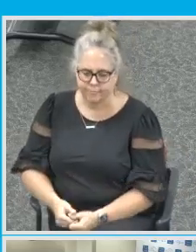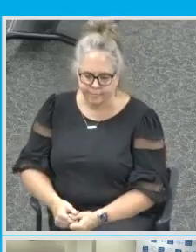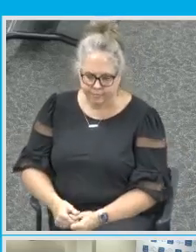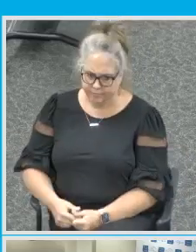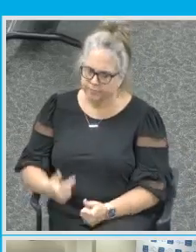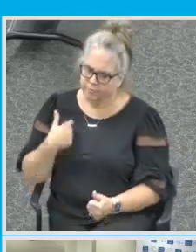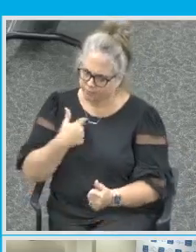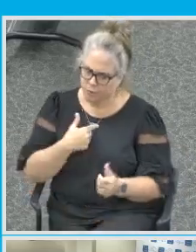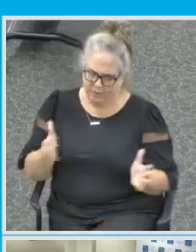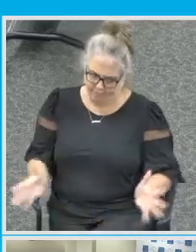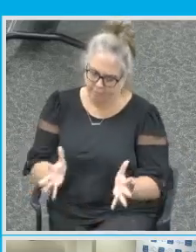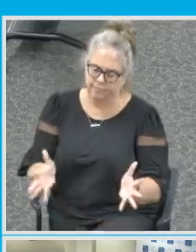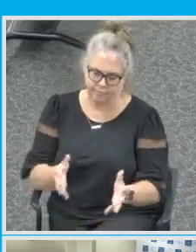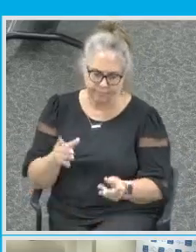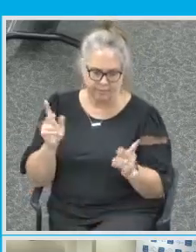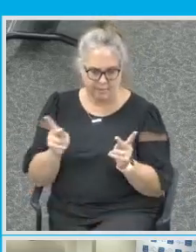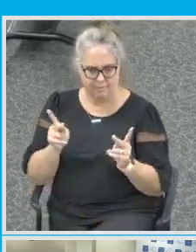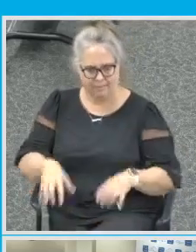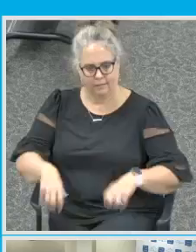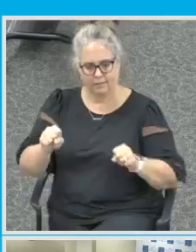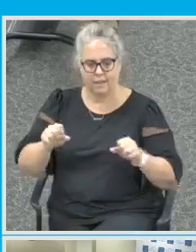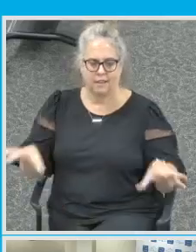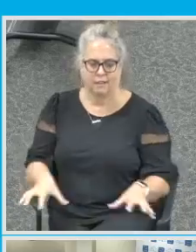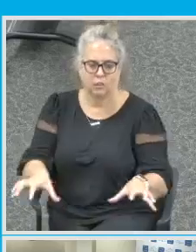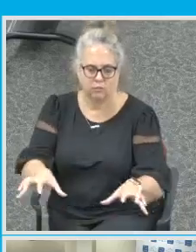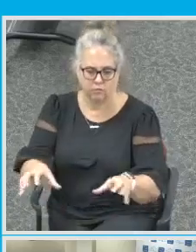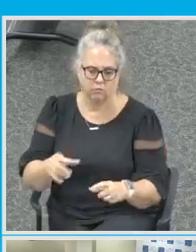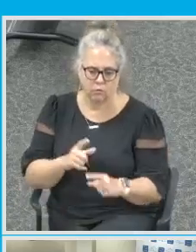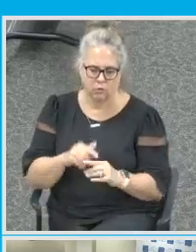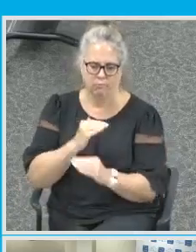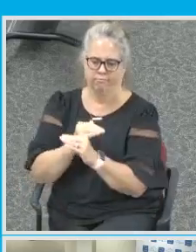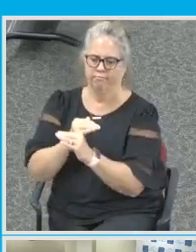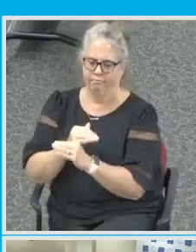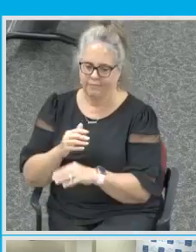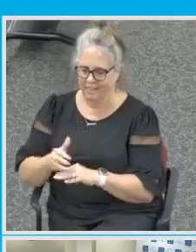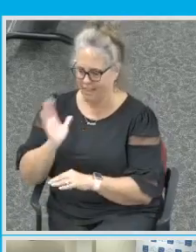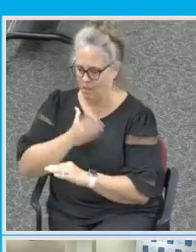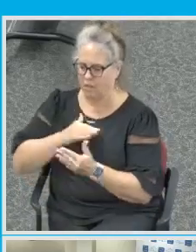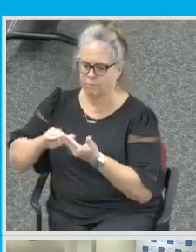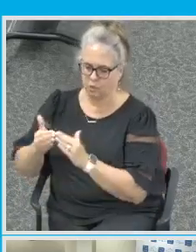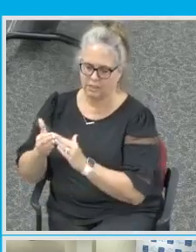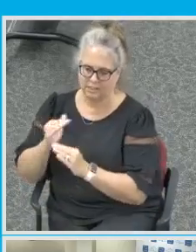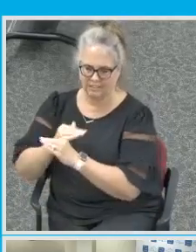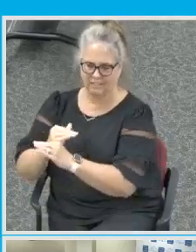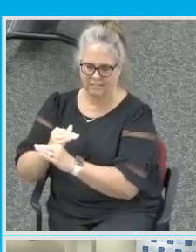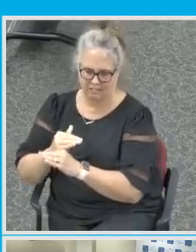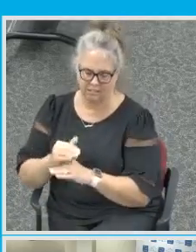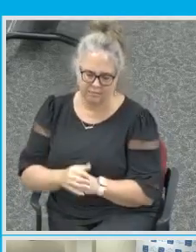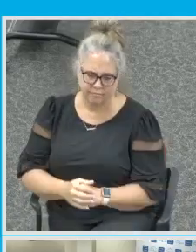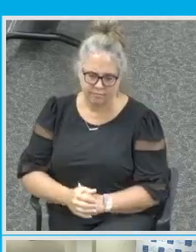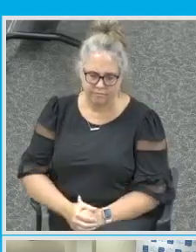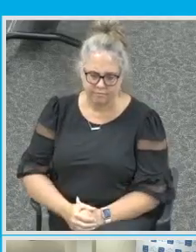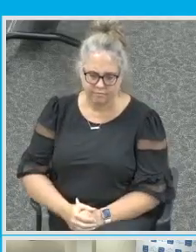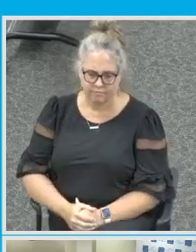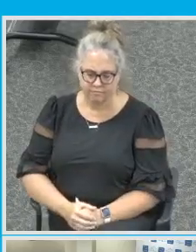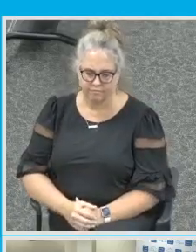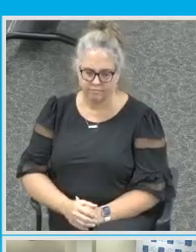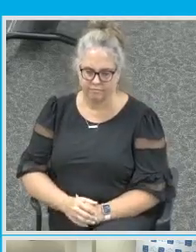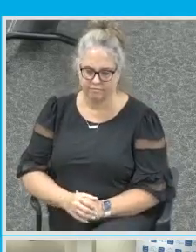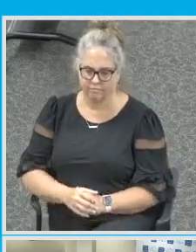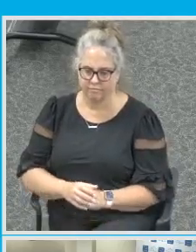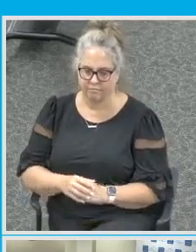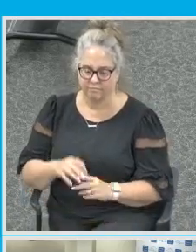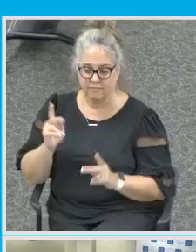to take action and prevent suicide in our communities by reaching out to someone who has had a relationship end, has had financial